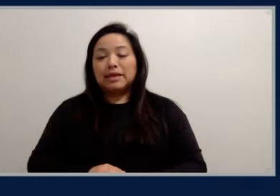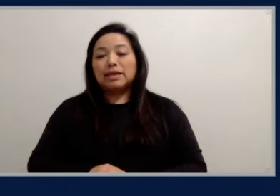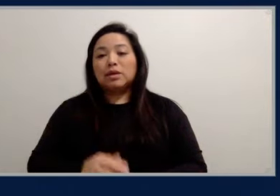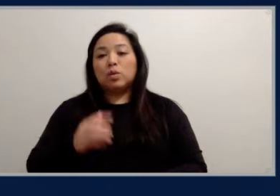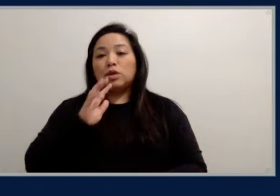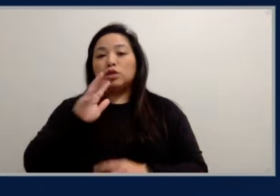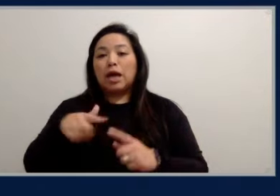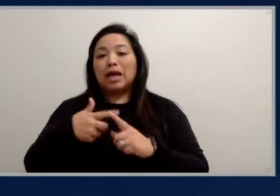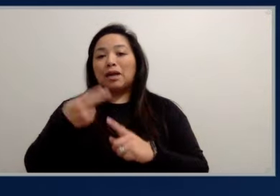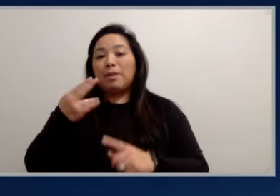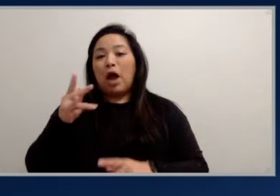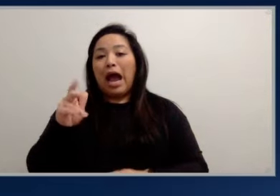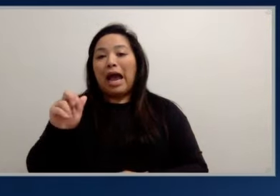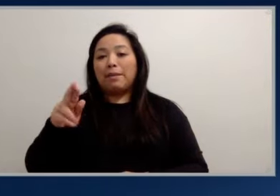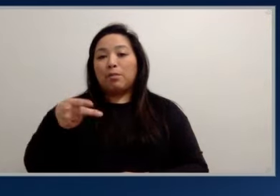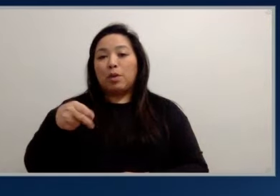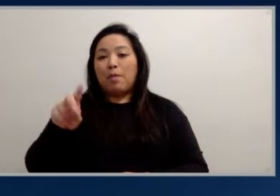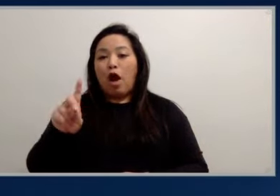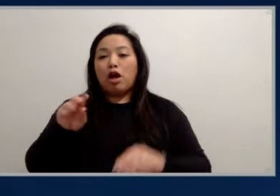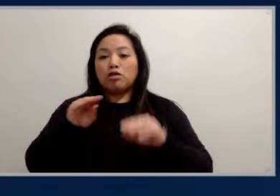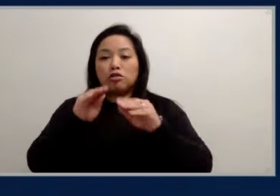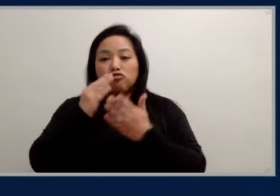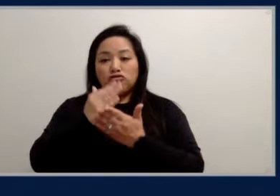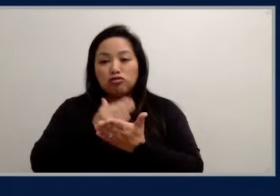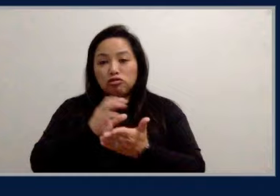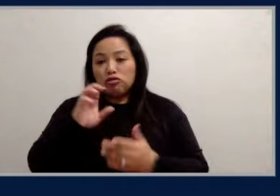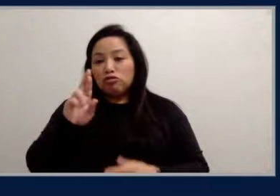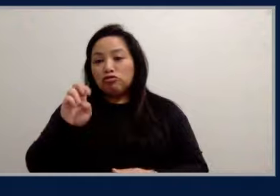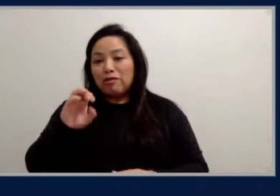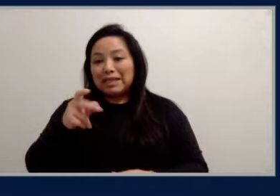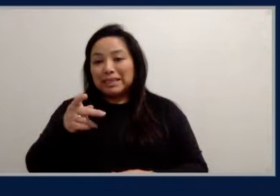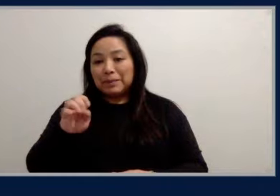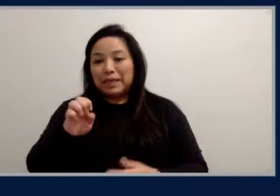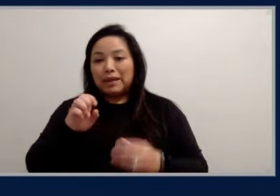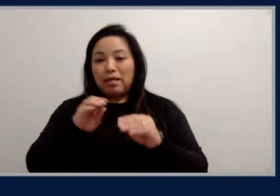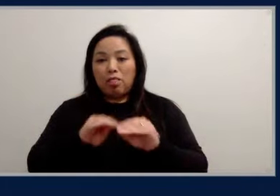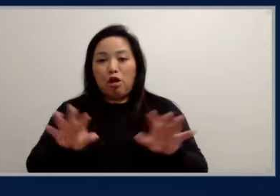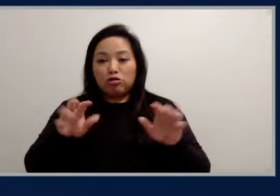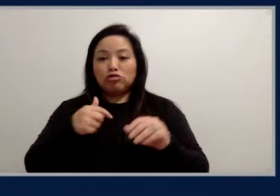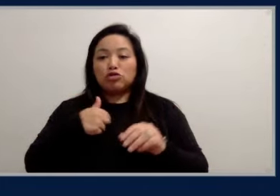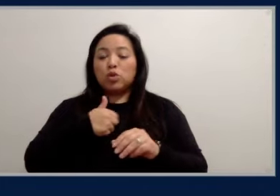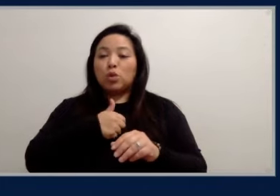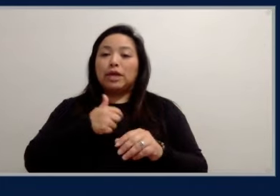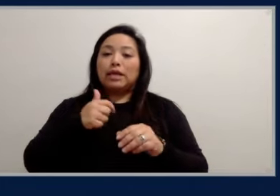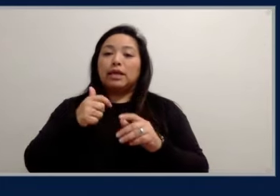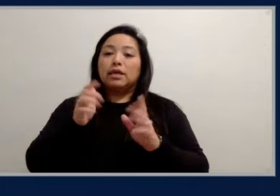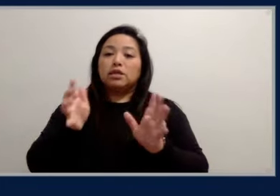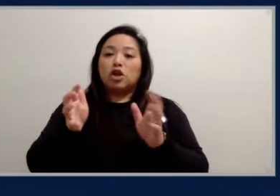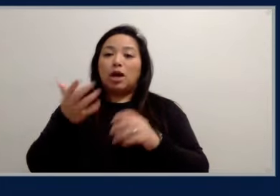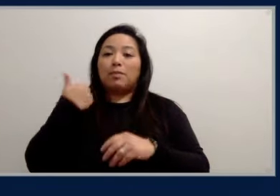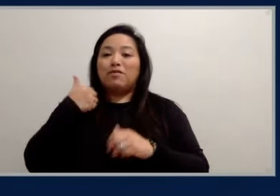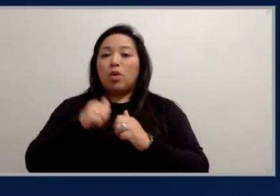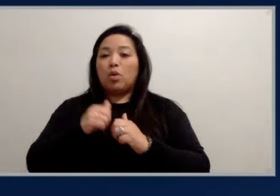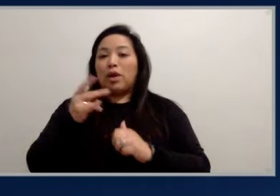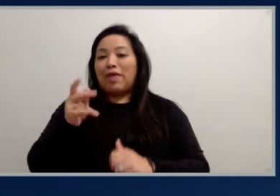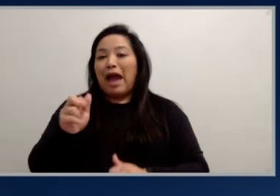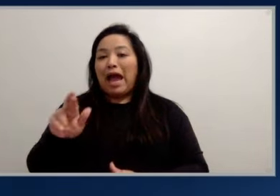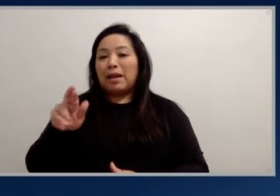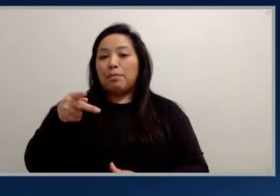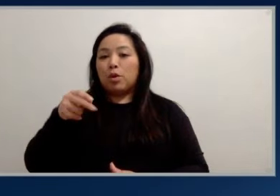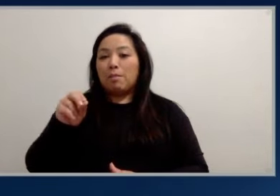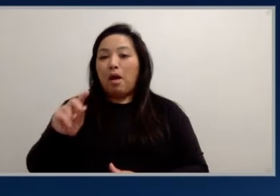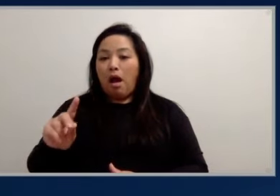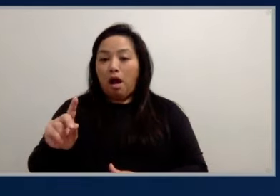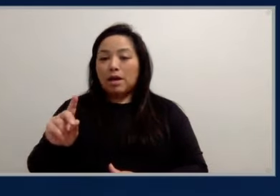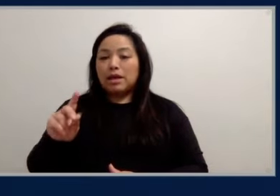HyperPod recipe launch team. We talked earlier with the HyperPod task governance. Thank